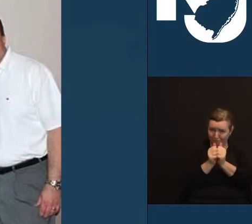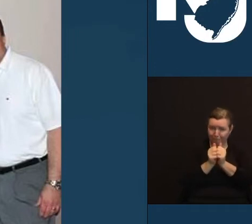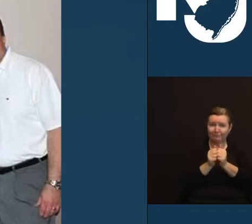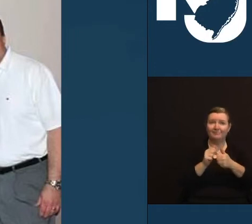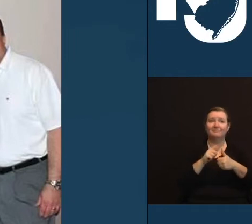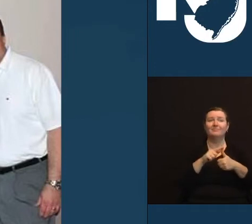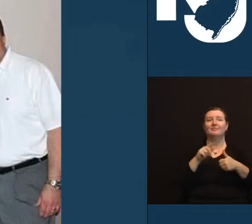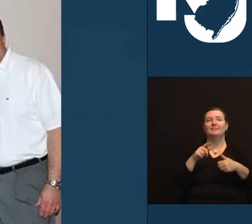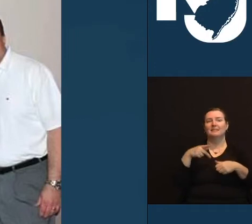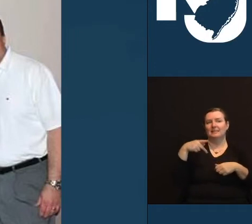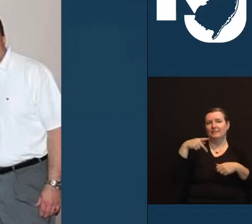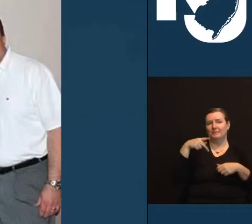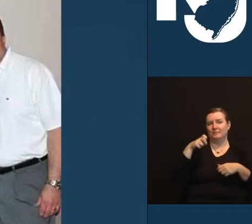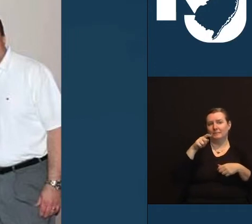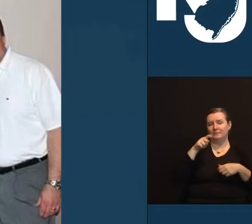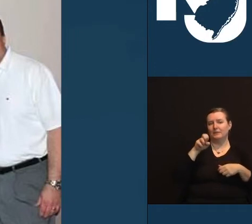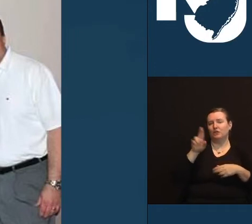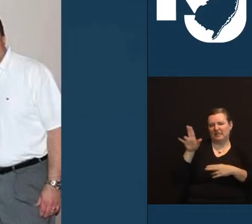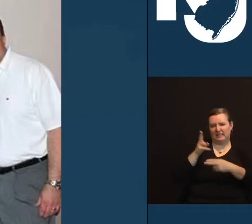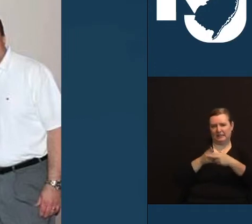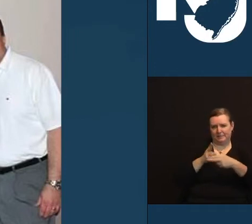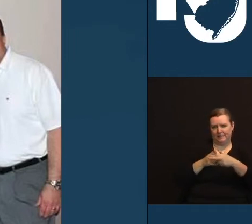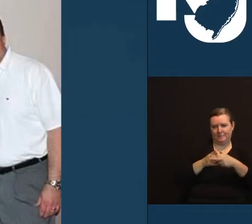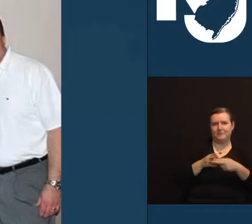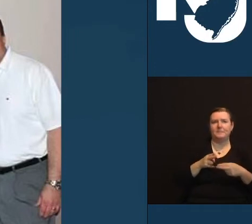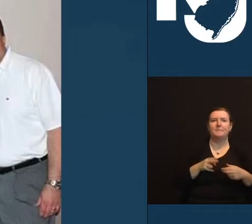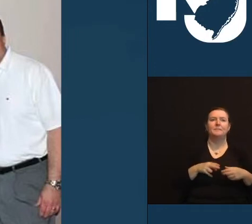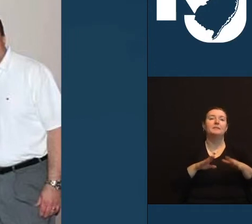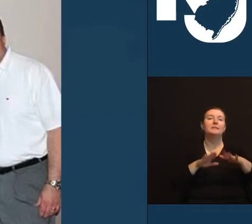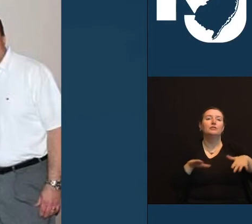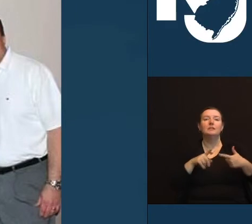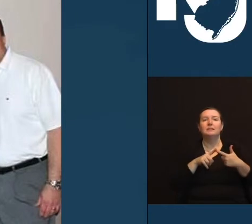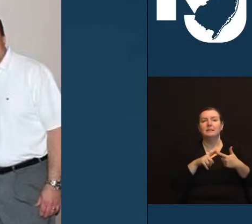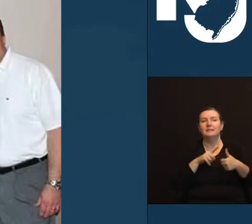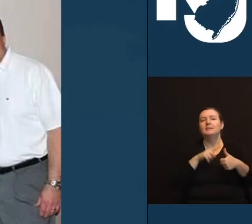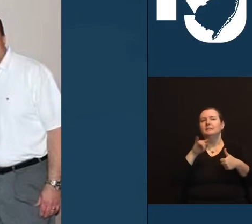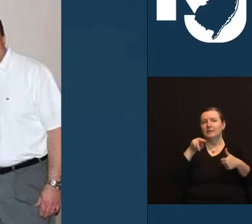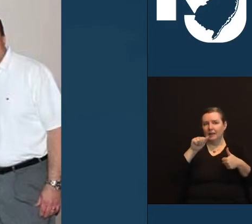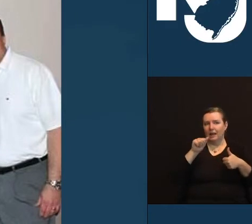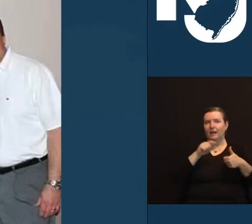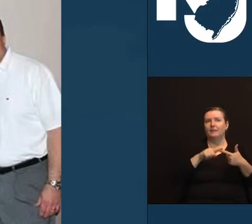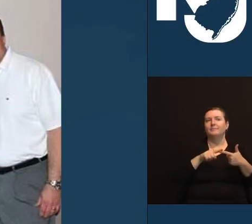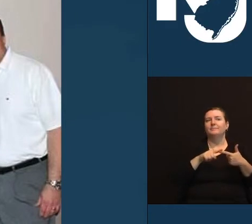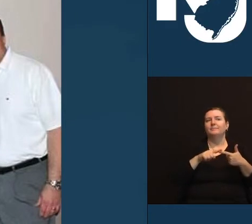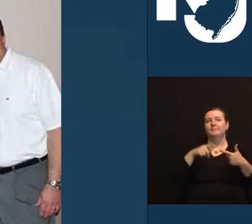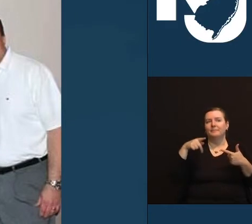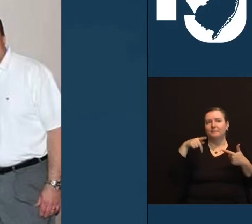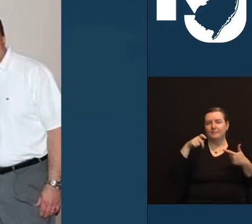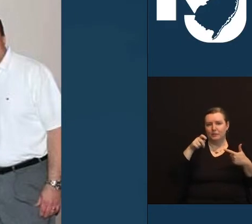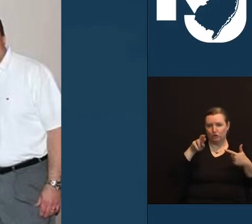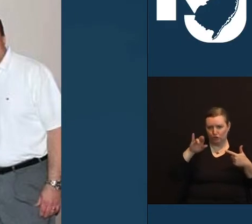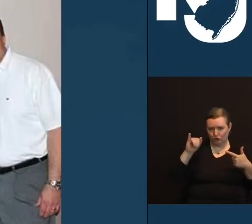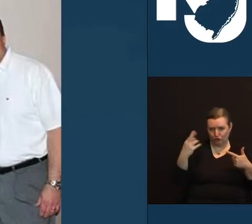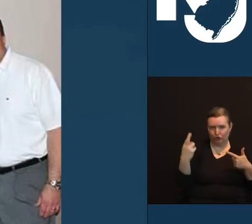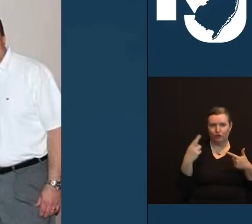her children, Tina, with whom I had the great honor of speaking, Peter Jr., Marianne, and Christopher, and by her